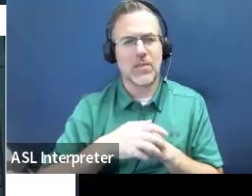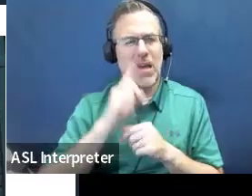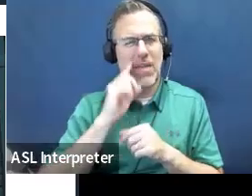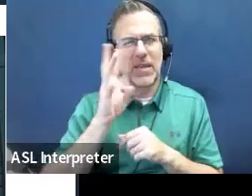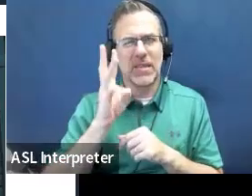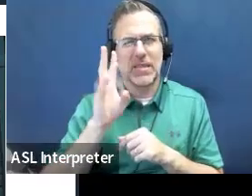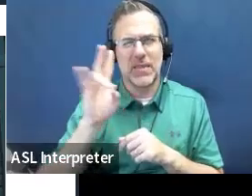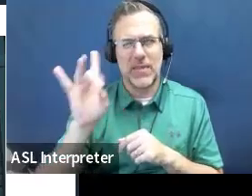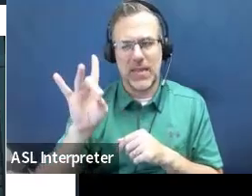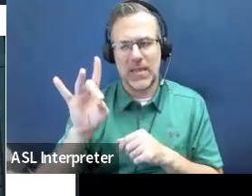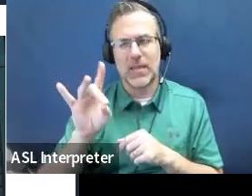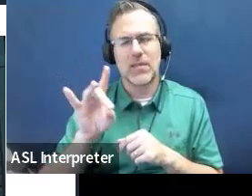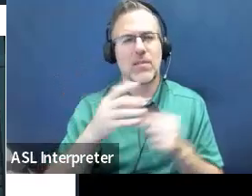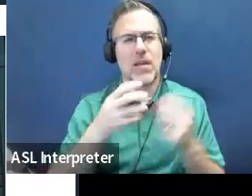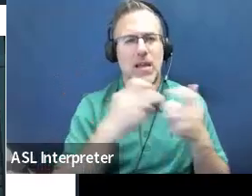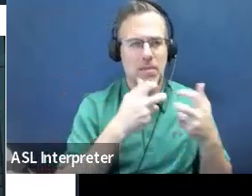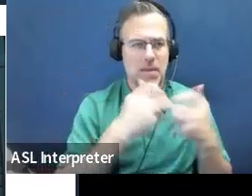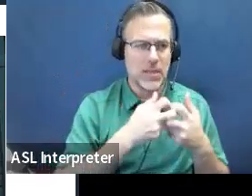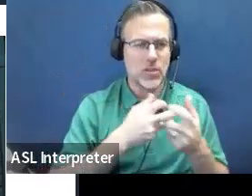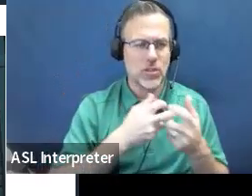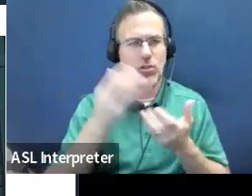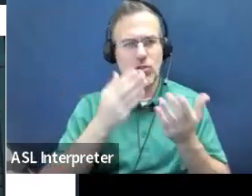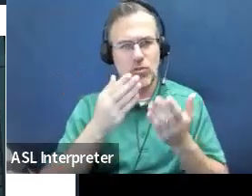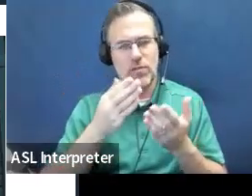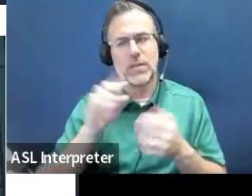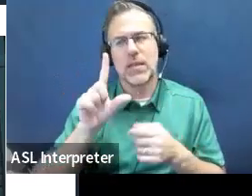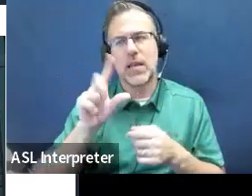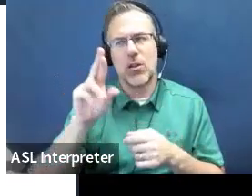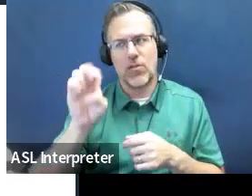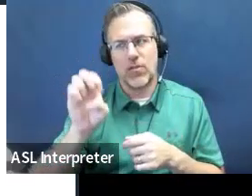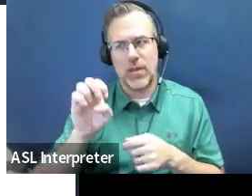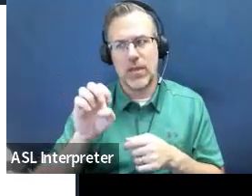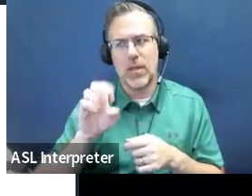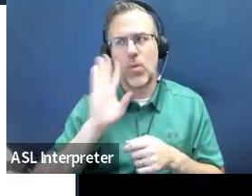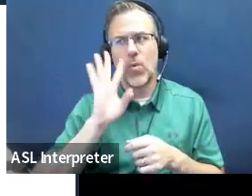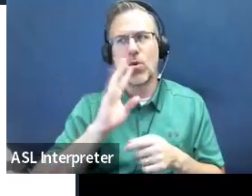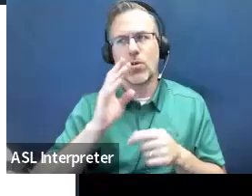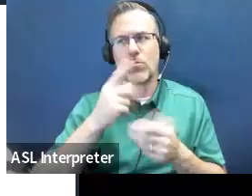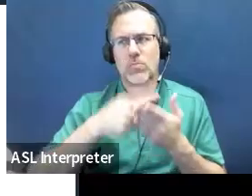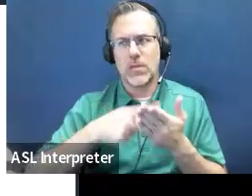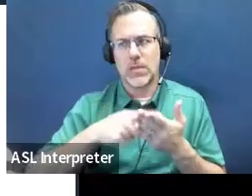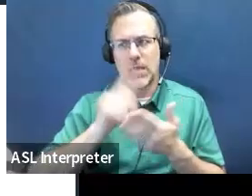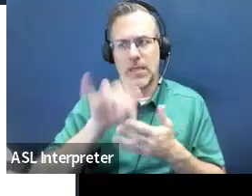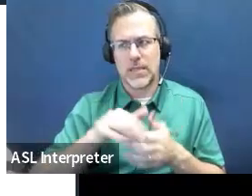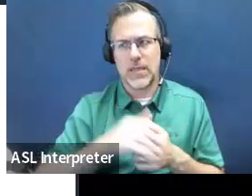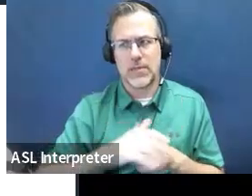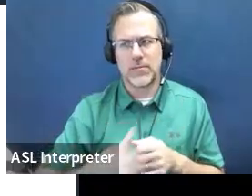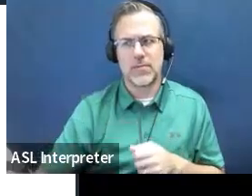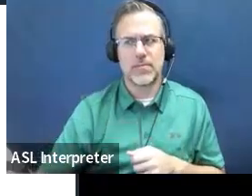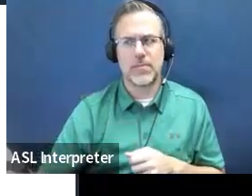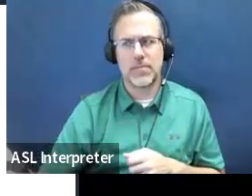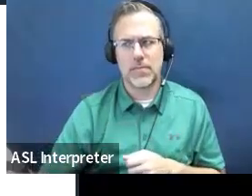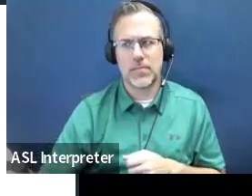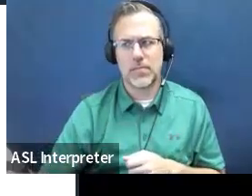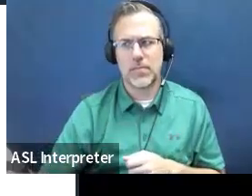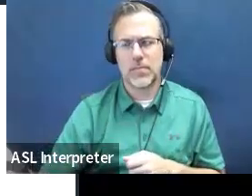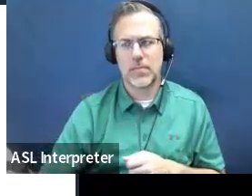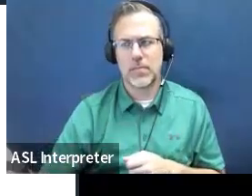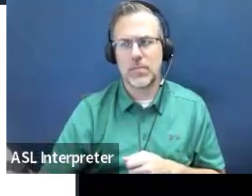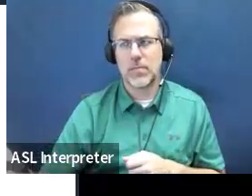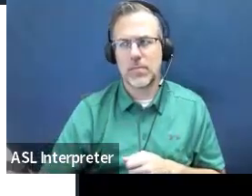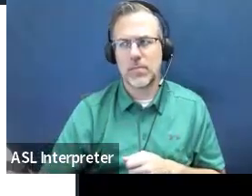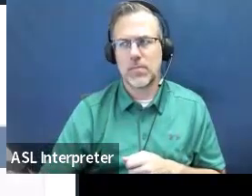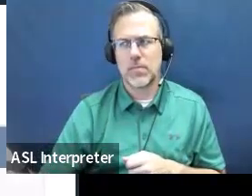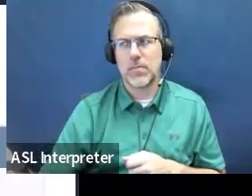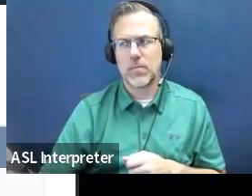8. So accommodations, service grid, LRE. We'll talk about those pieces. Here are the resources that we love to